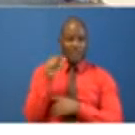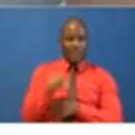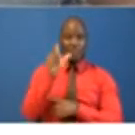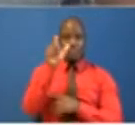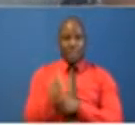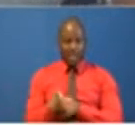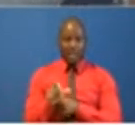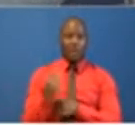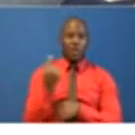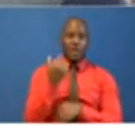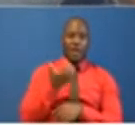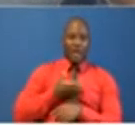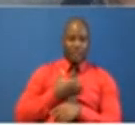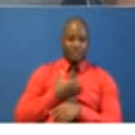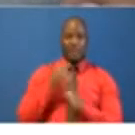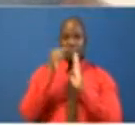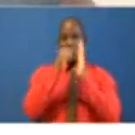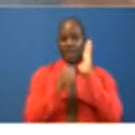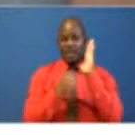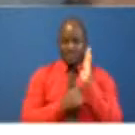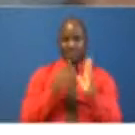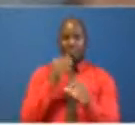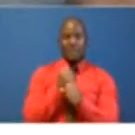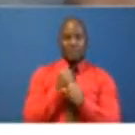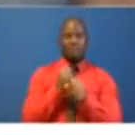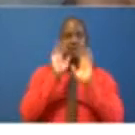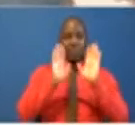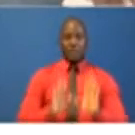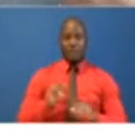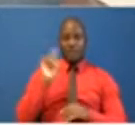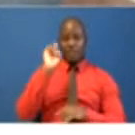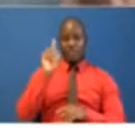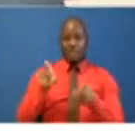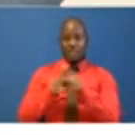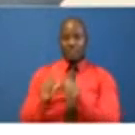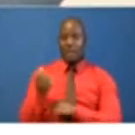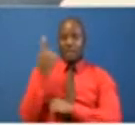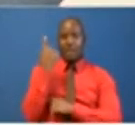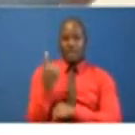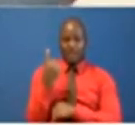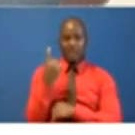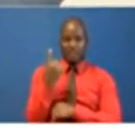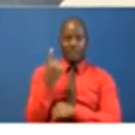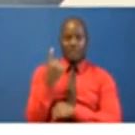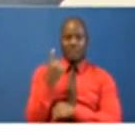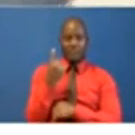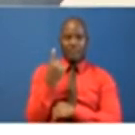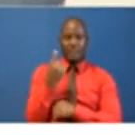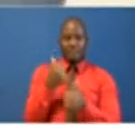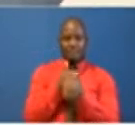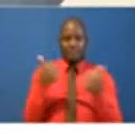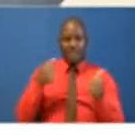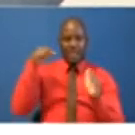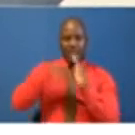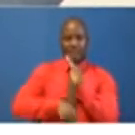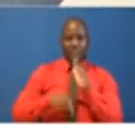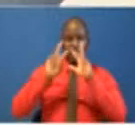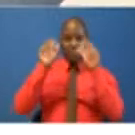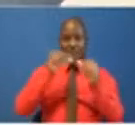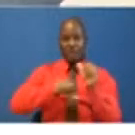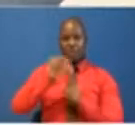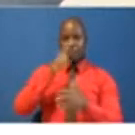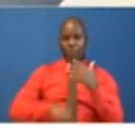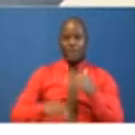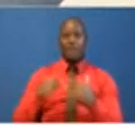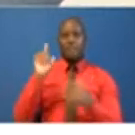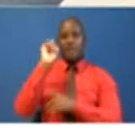person not only has a manifesto that that makes sense for nairobi but also understands the nitty gritties the deeper issues around what it takes